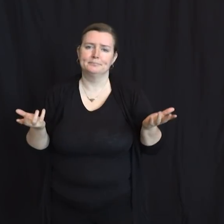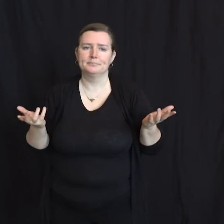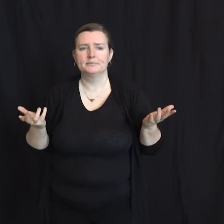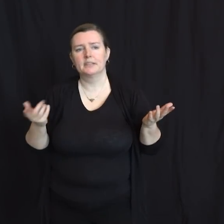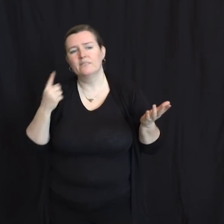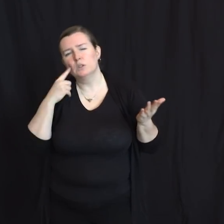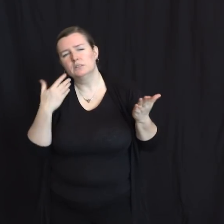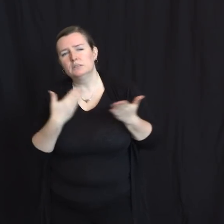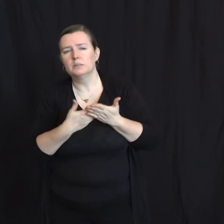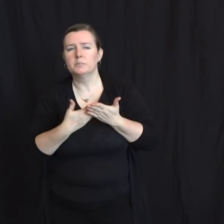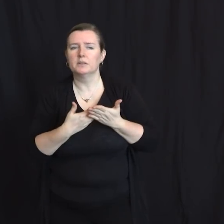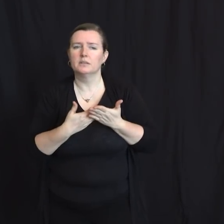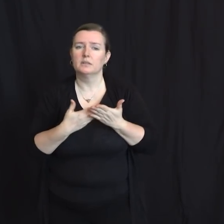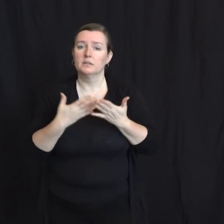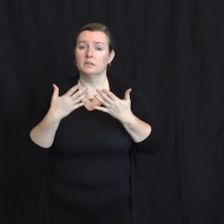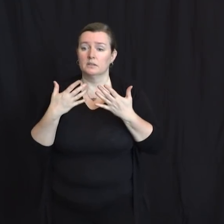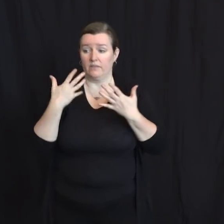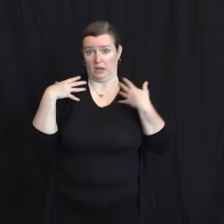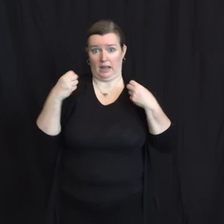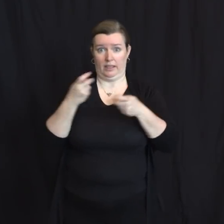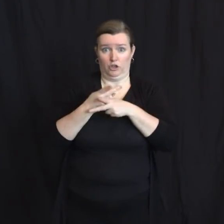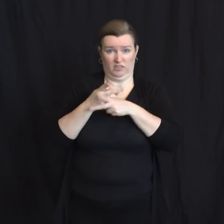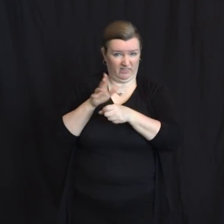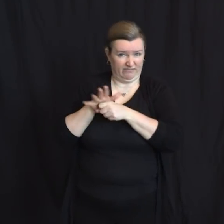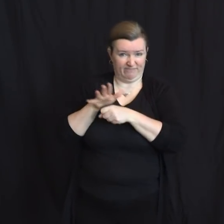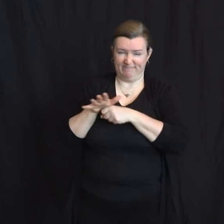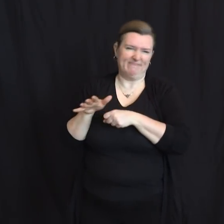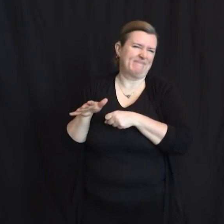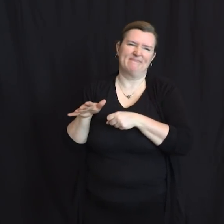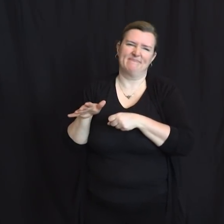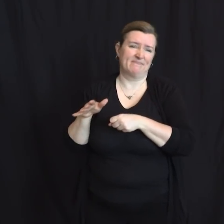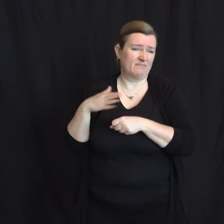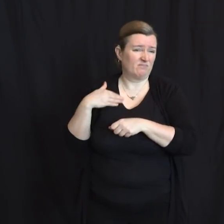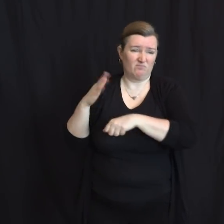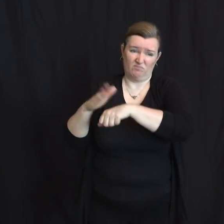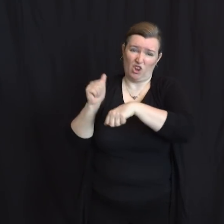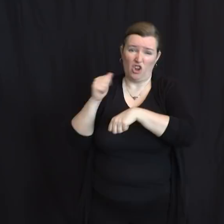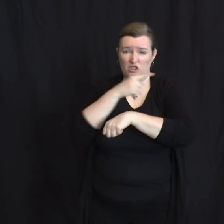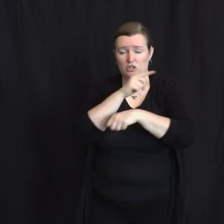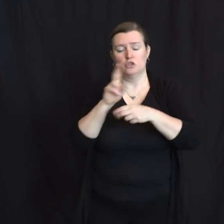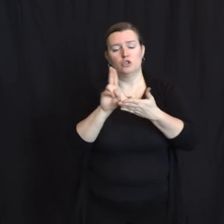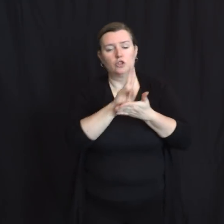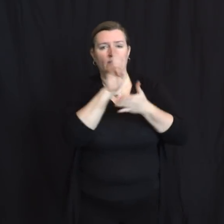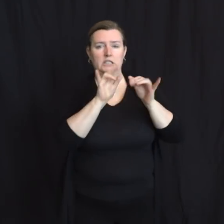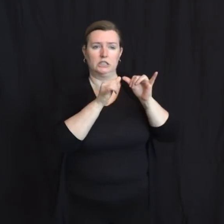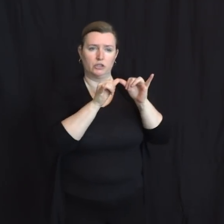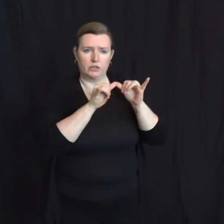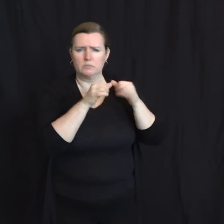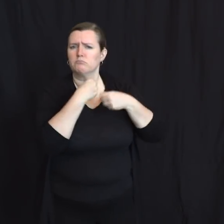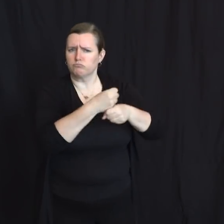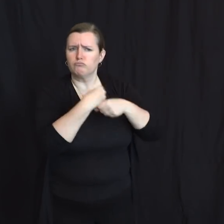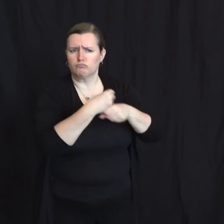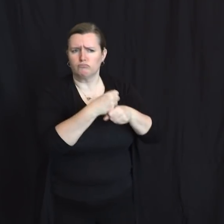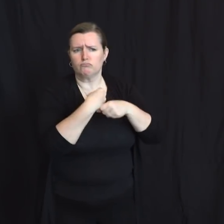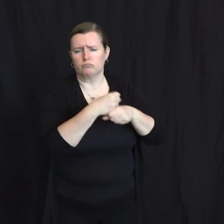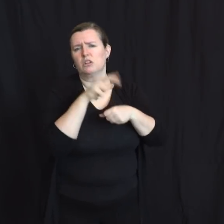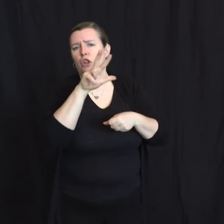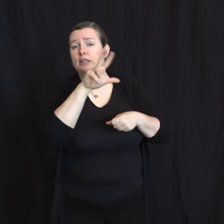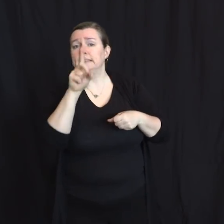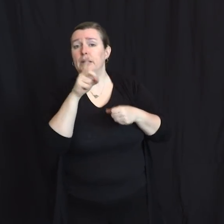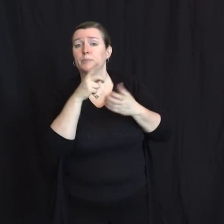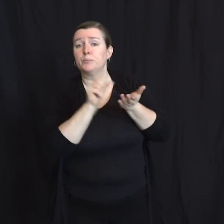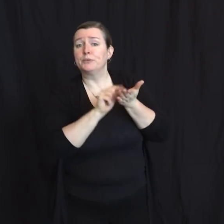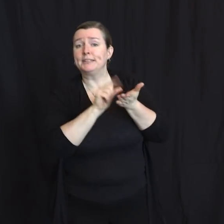is day-to-day. We've mobilized our engineering department in the university to help manufacture on 3D printers.